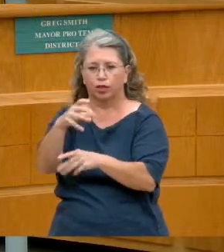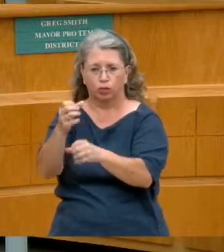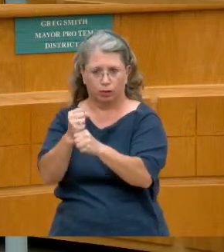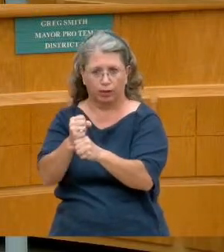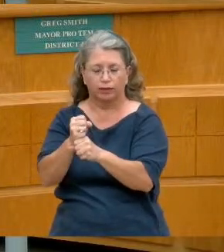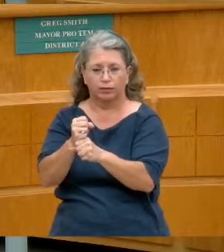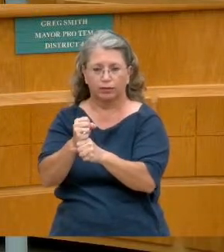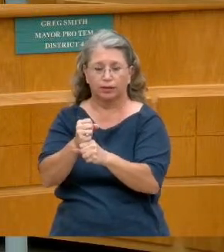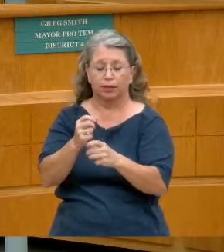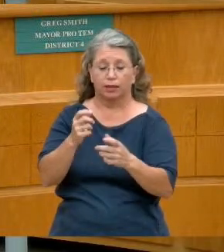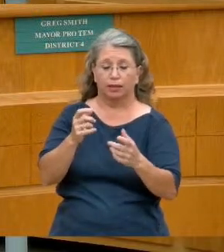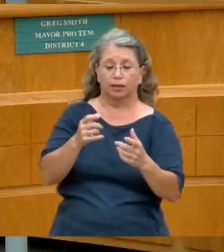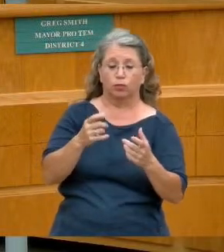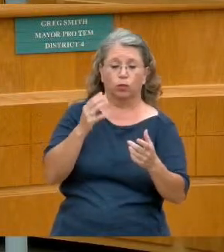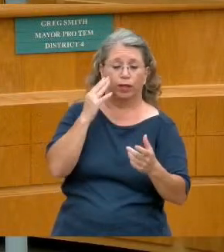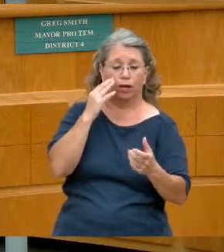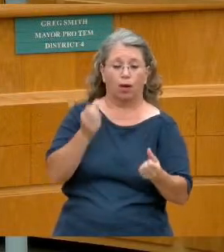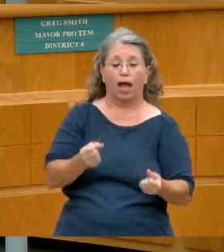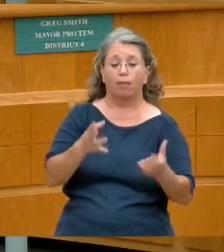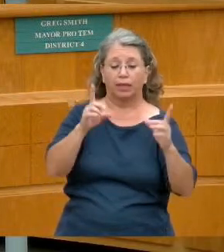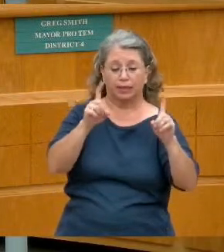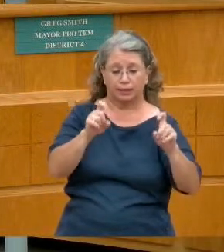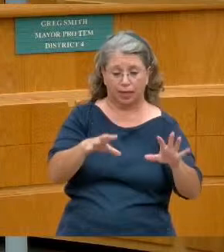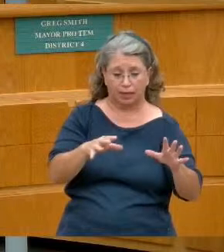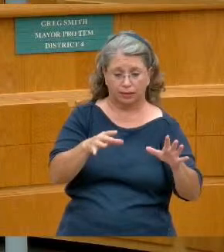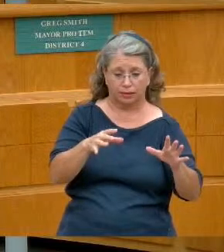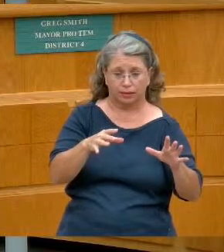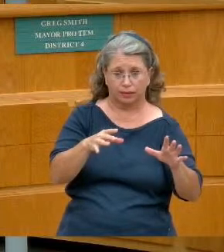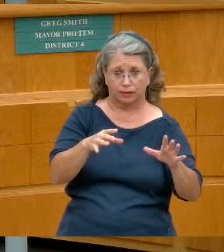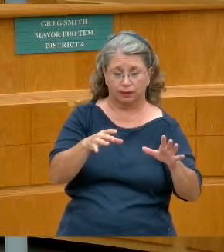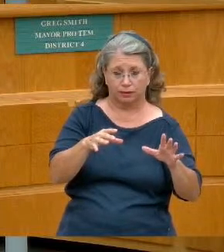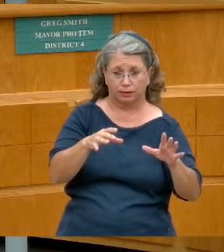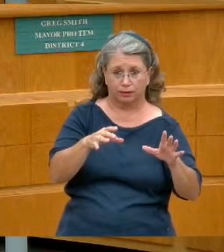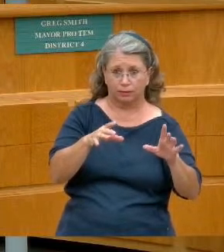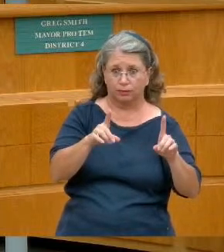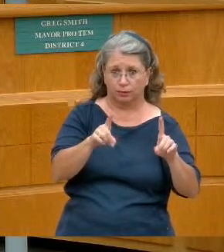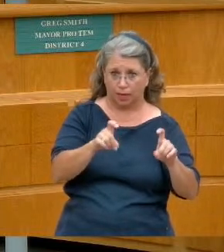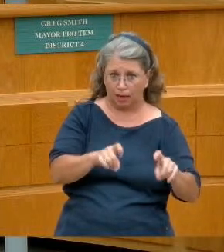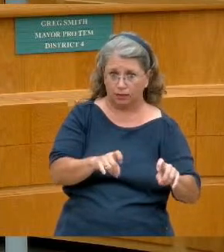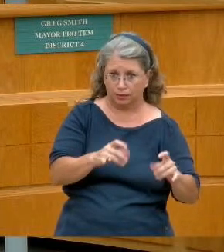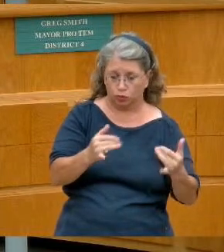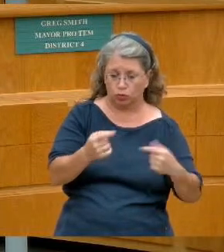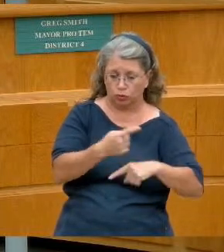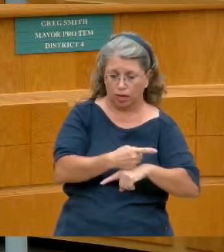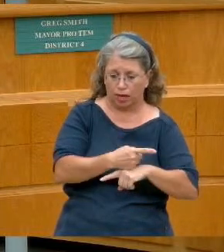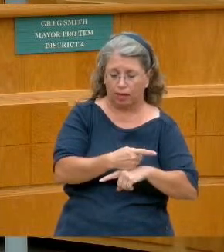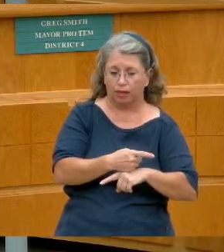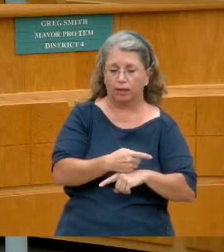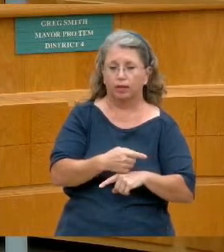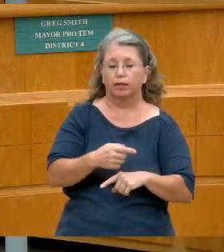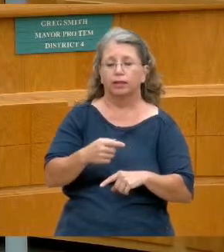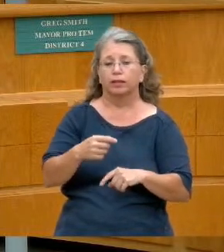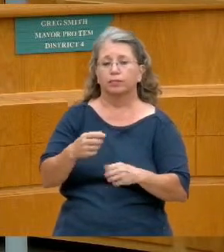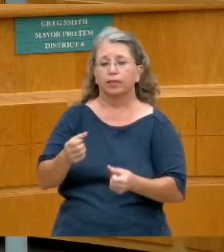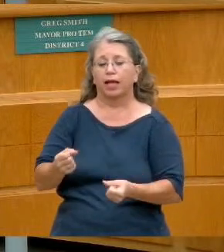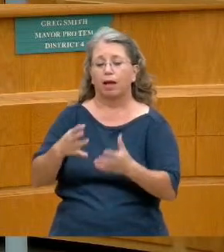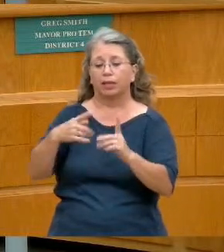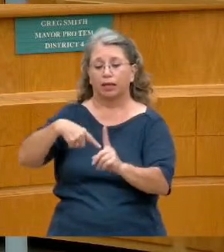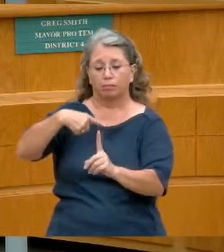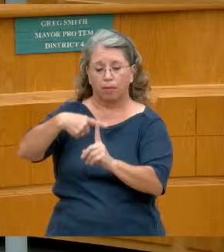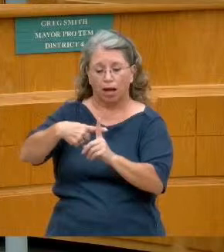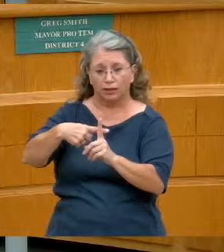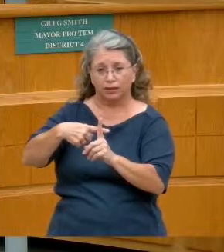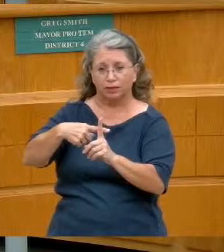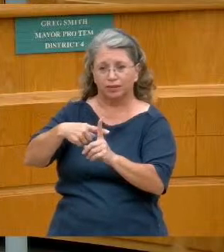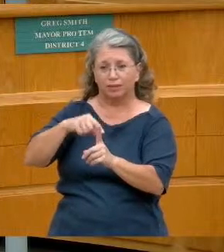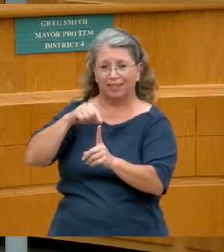today there were this many tests which were done today, but no positives usually come back from those tests on the same day. And then we get the number of positives which